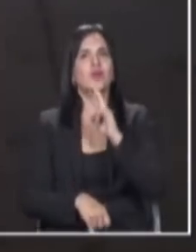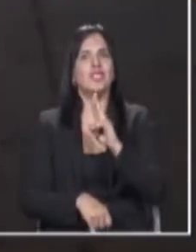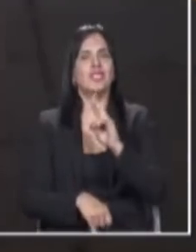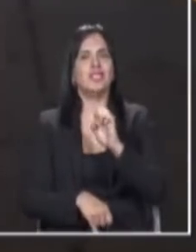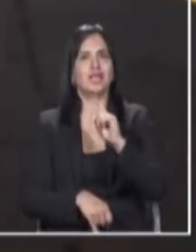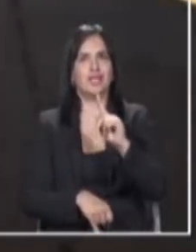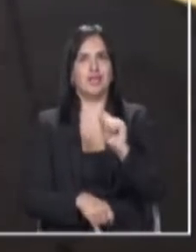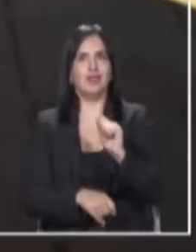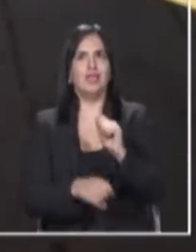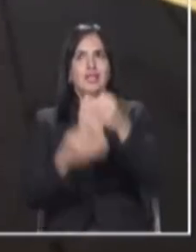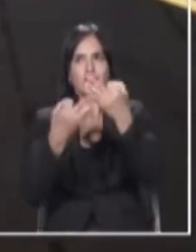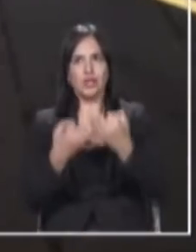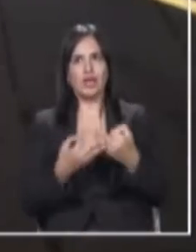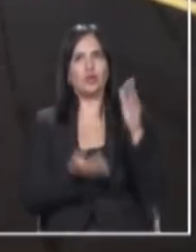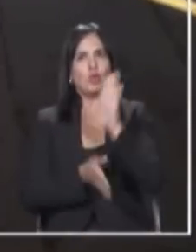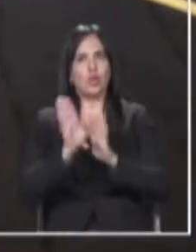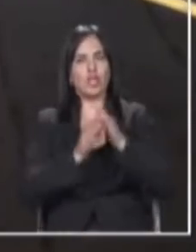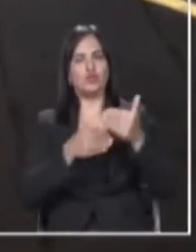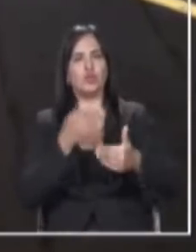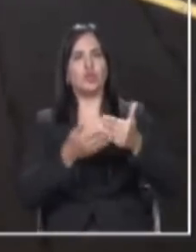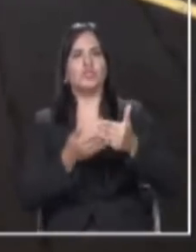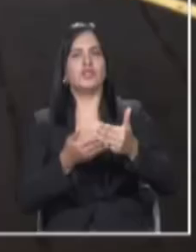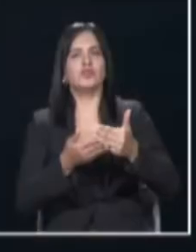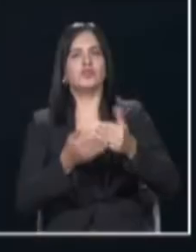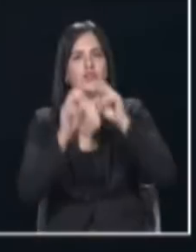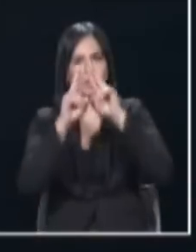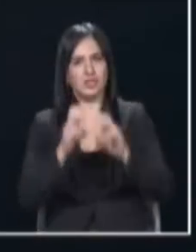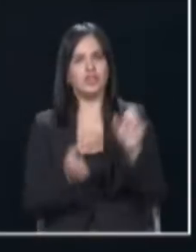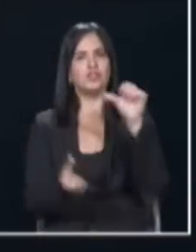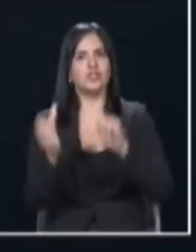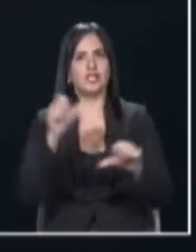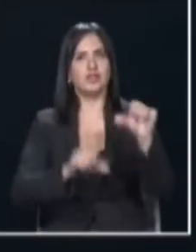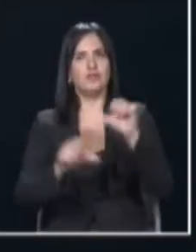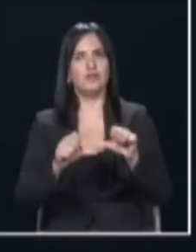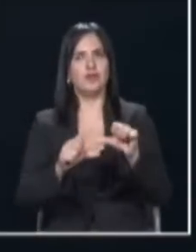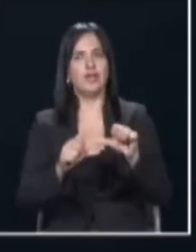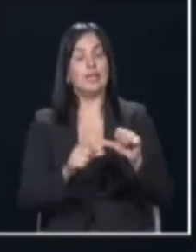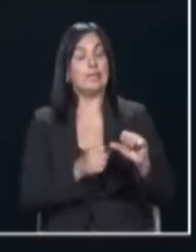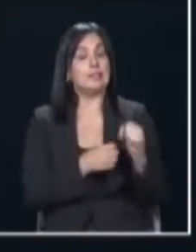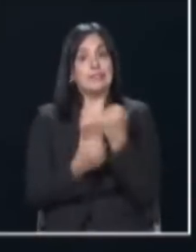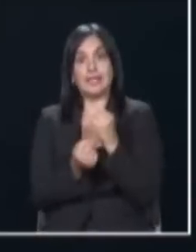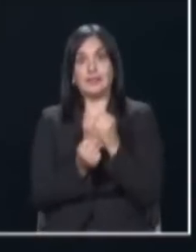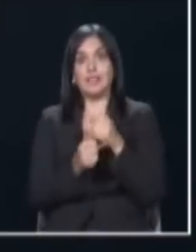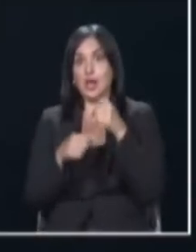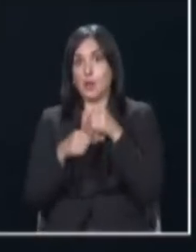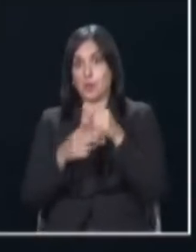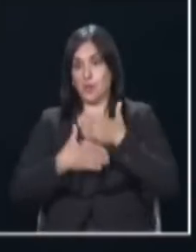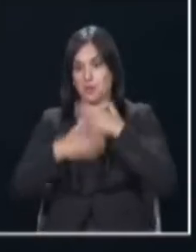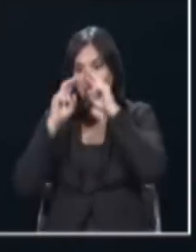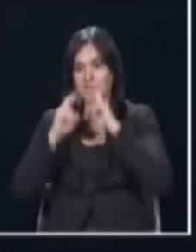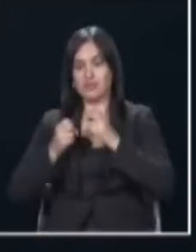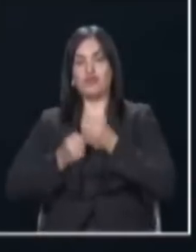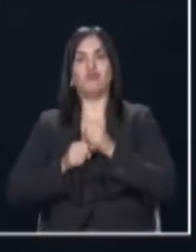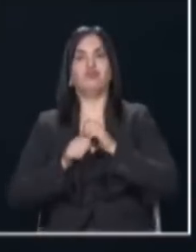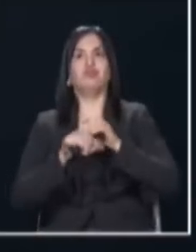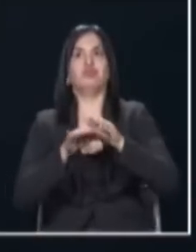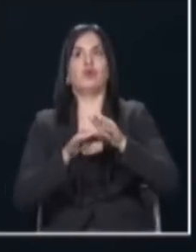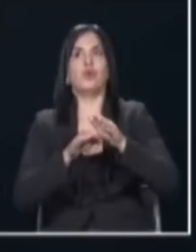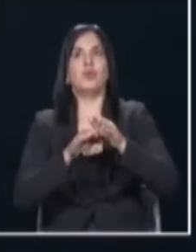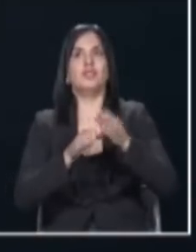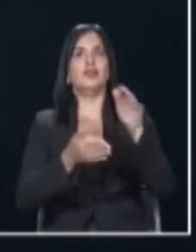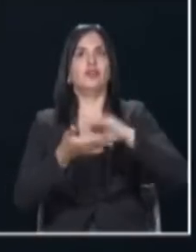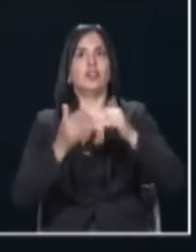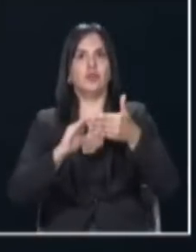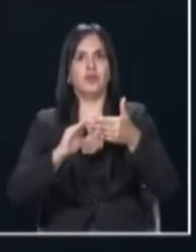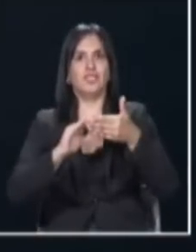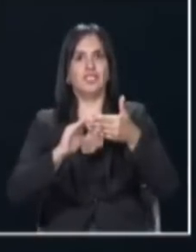a long and careful process of scientific inquiry I was eager to share my ideas with others and see how they would be received by the